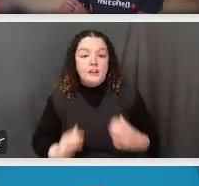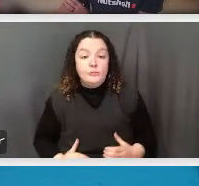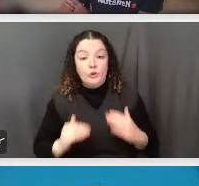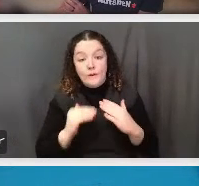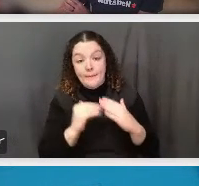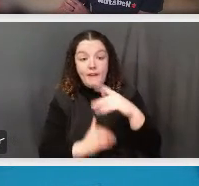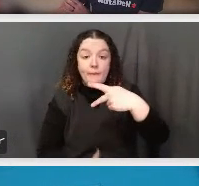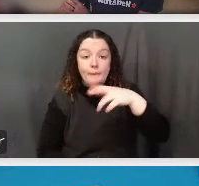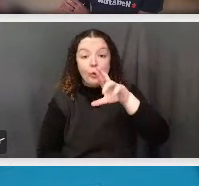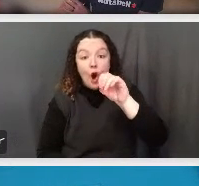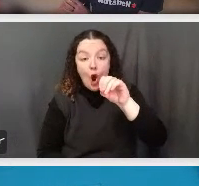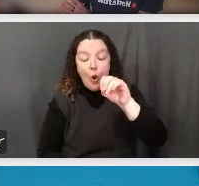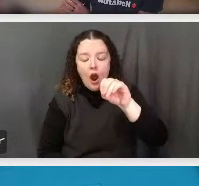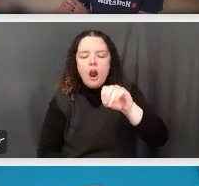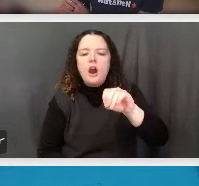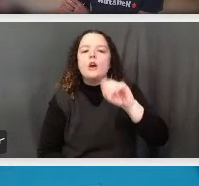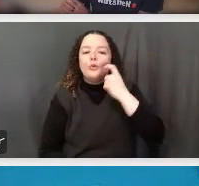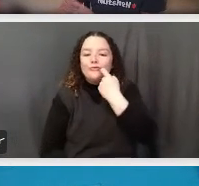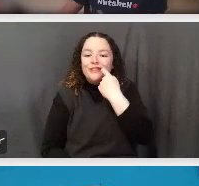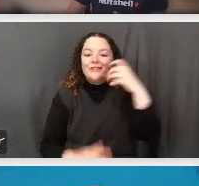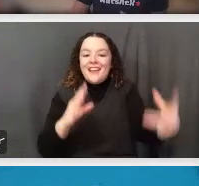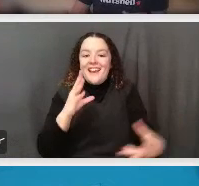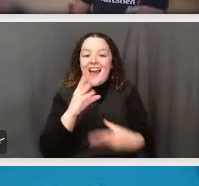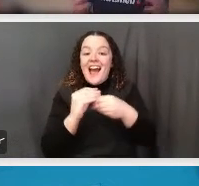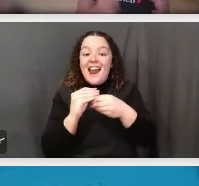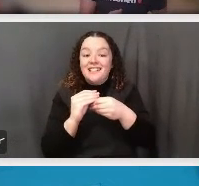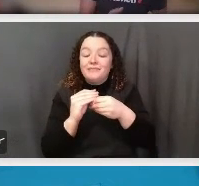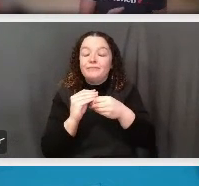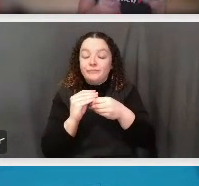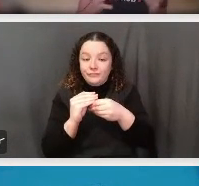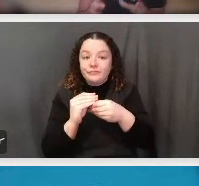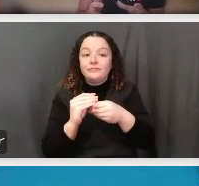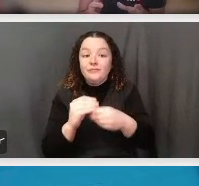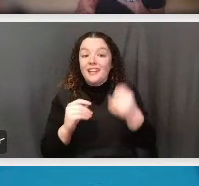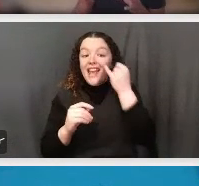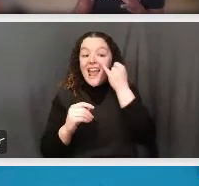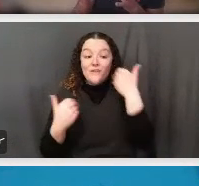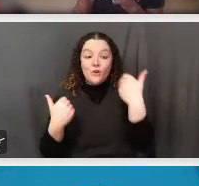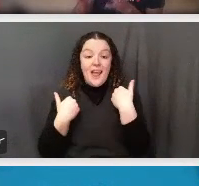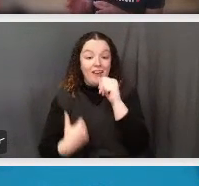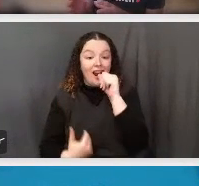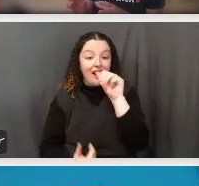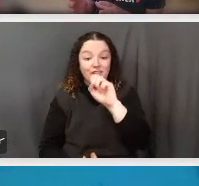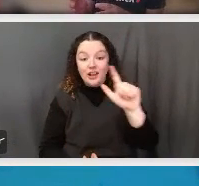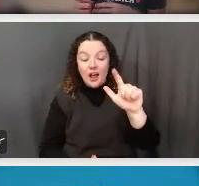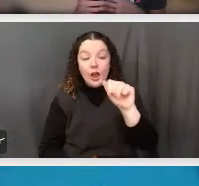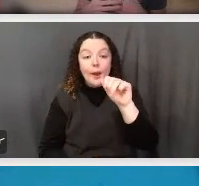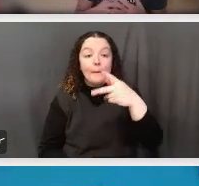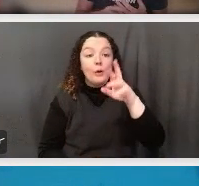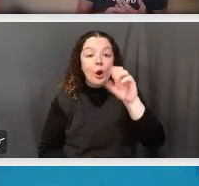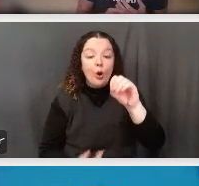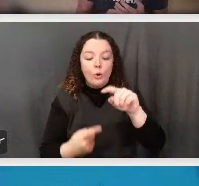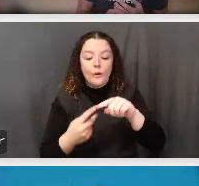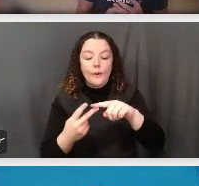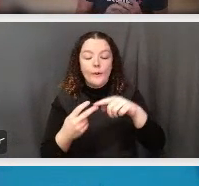that we recently added the ability for teams that have a Nutshell Pro account, Power AI account, or Nutshell Enterprise account, where you